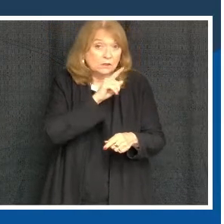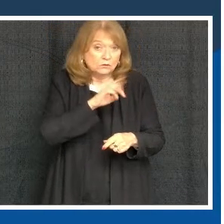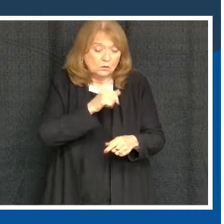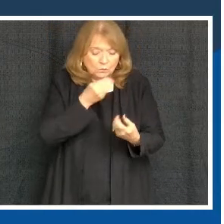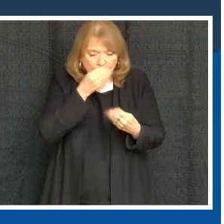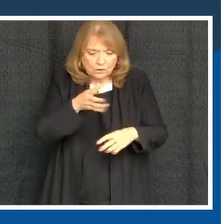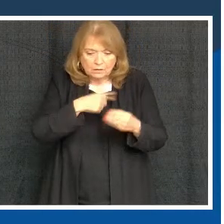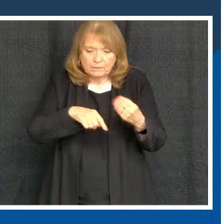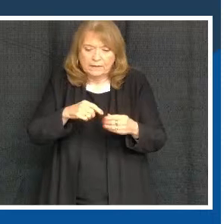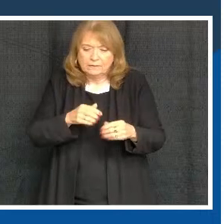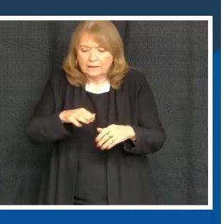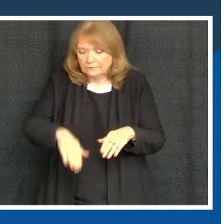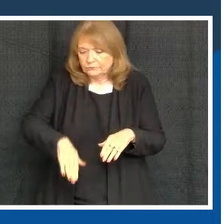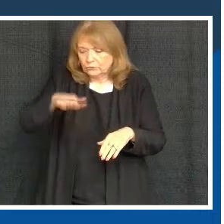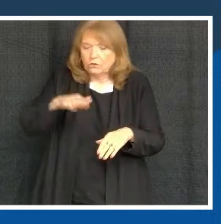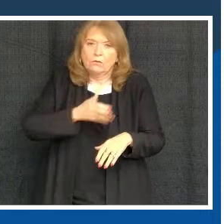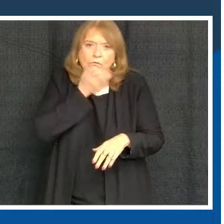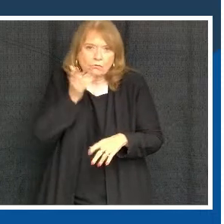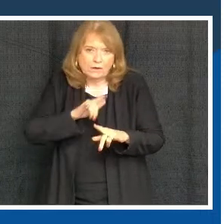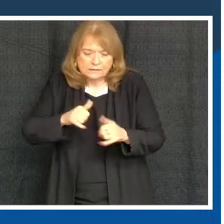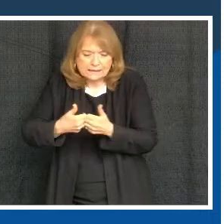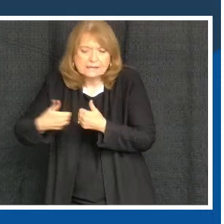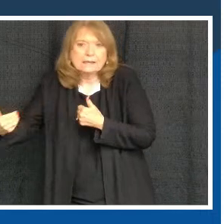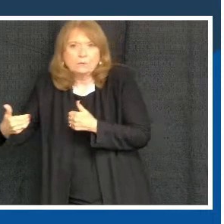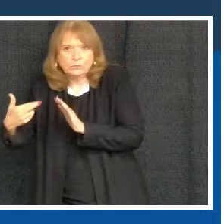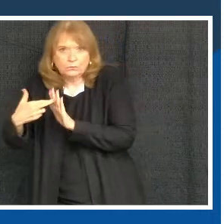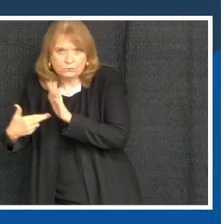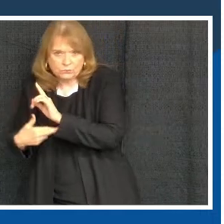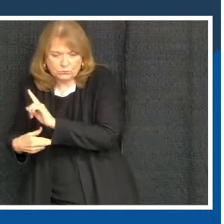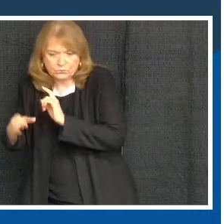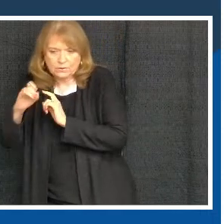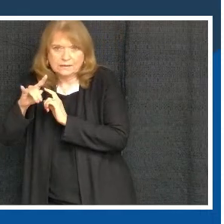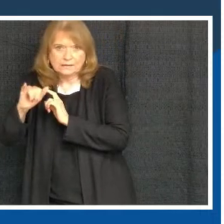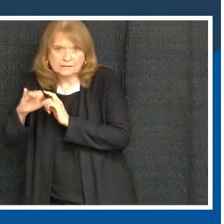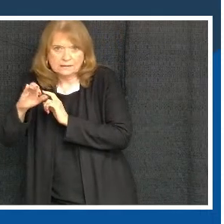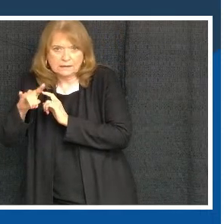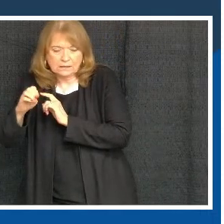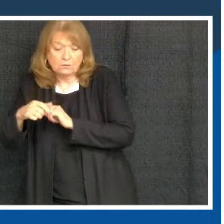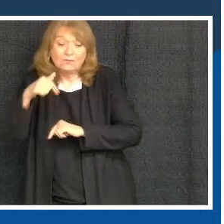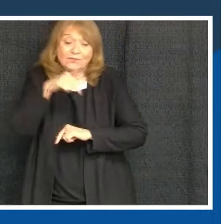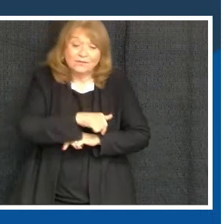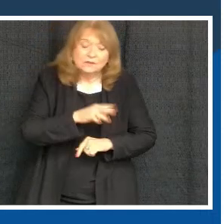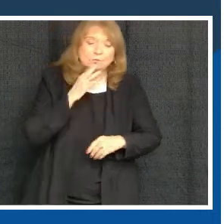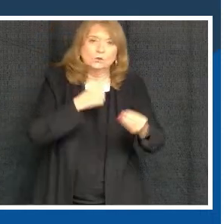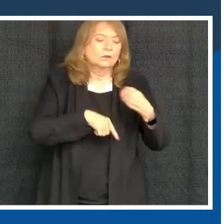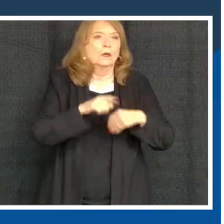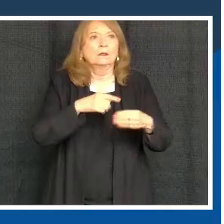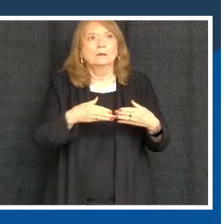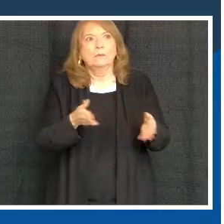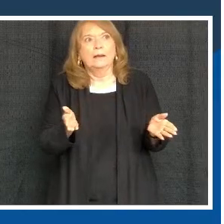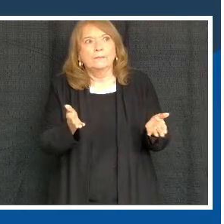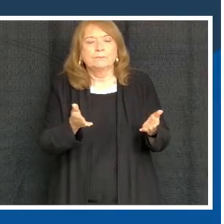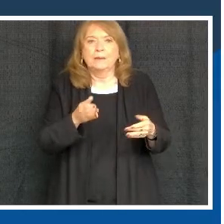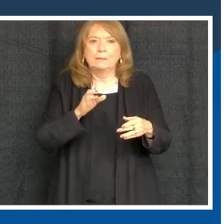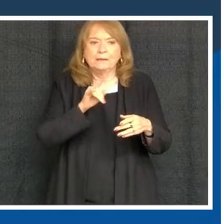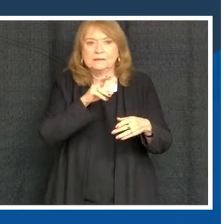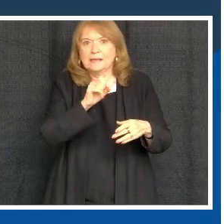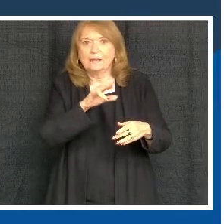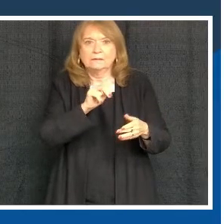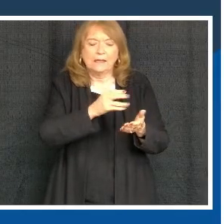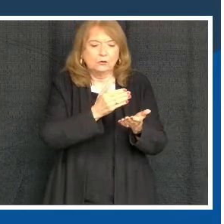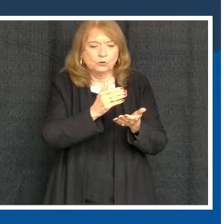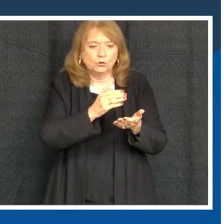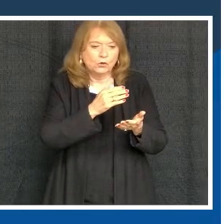premise ordinance, a completely separate ordinance in the city code. Yeah. Here we're talking about potentially, like downtown painting a building